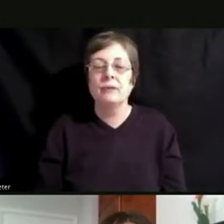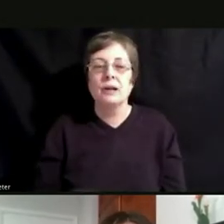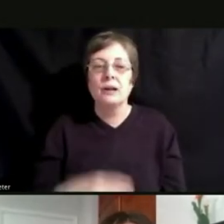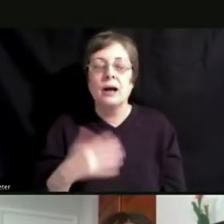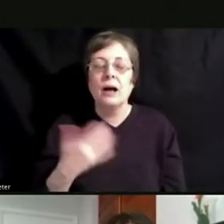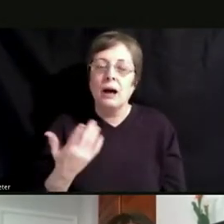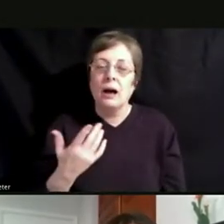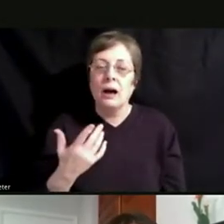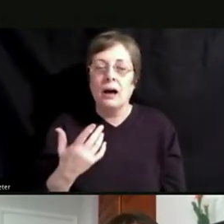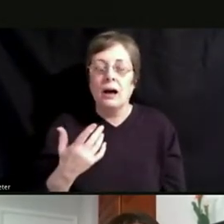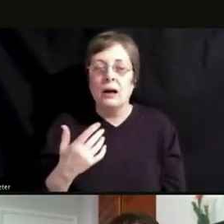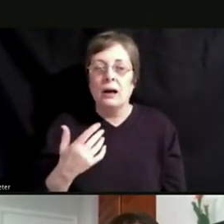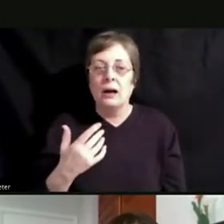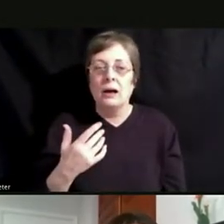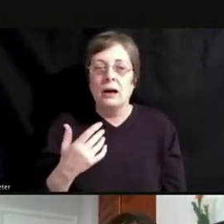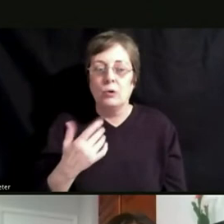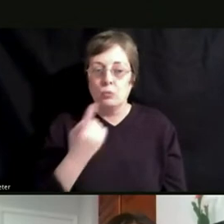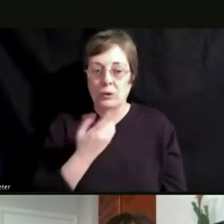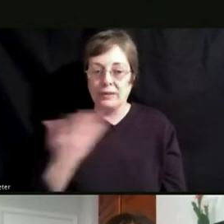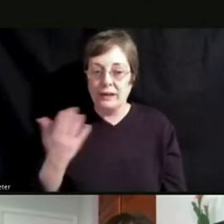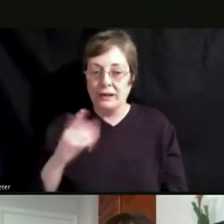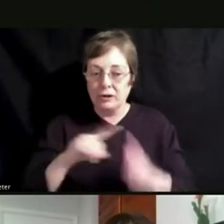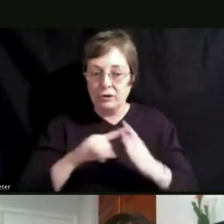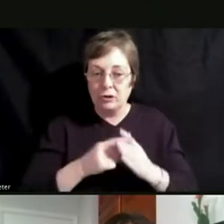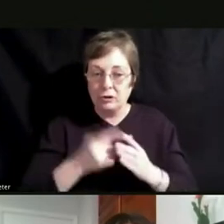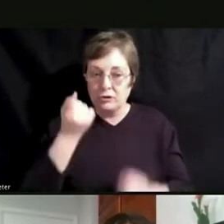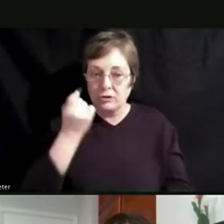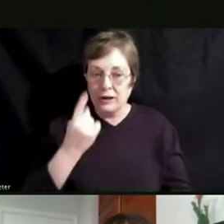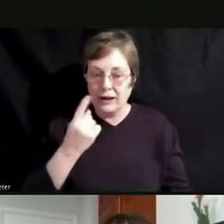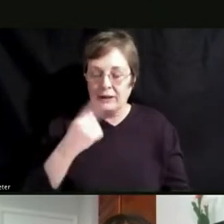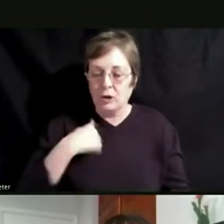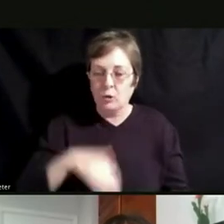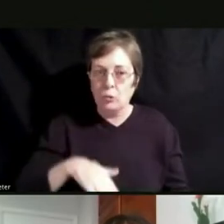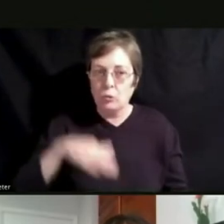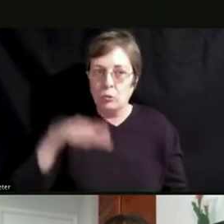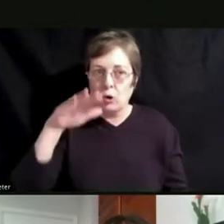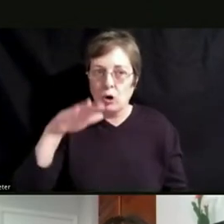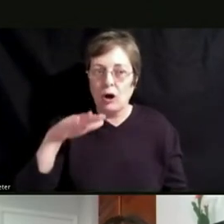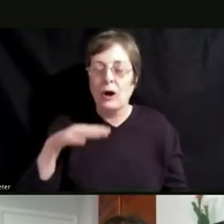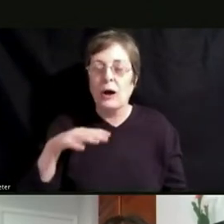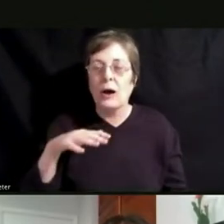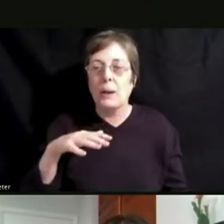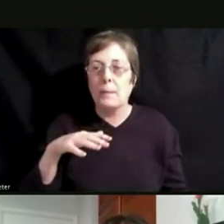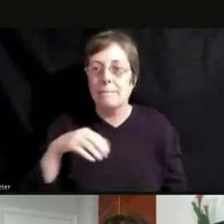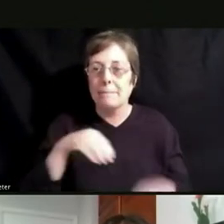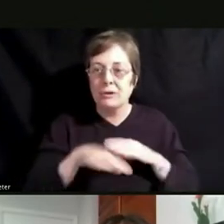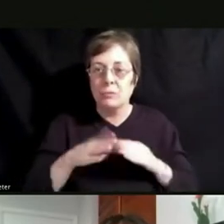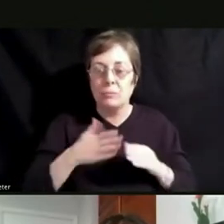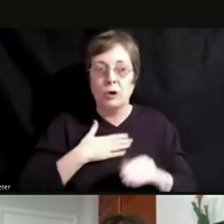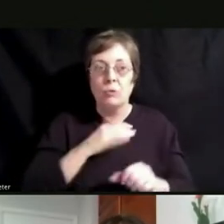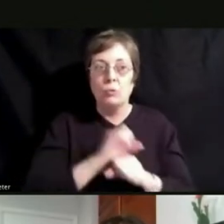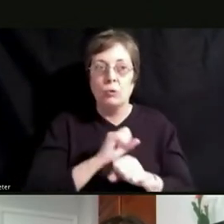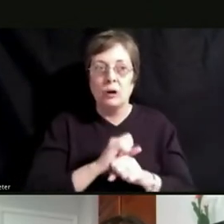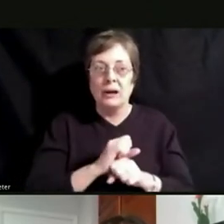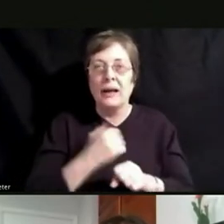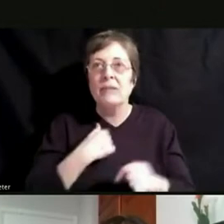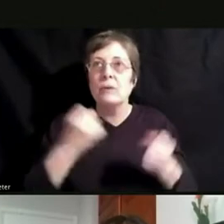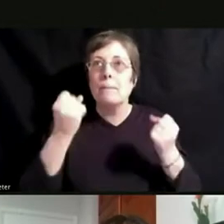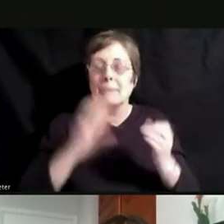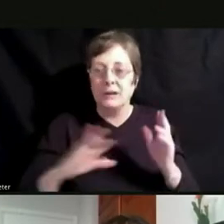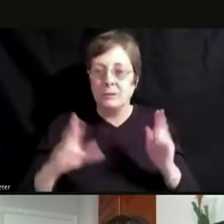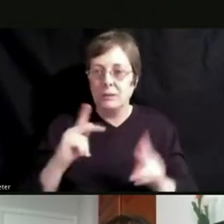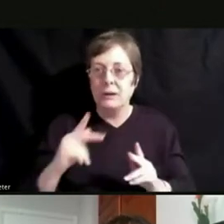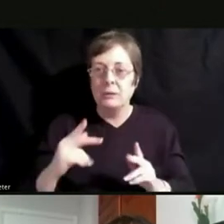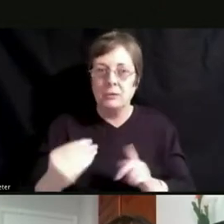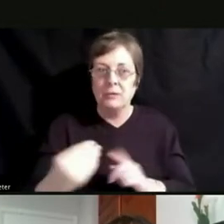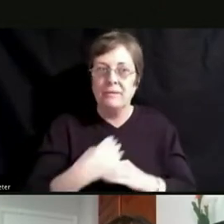I really started to understand as I was growing up and through my career is that you have plenty of people who influence you. So I can